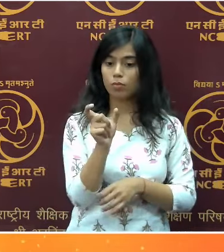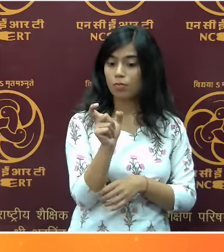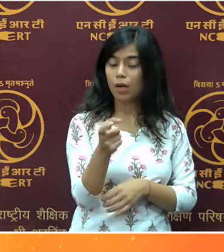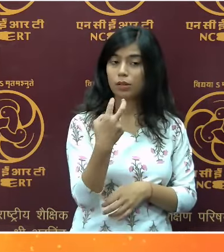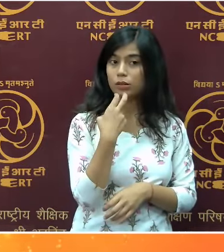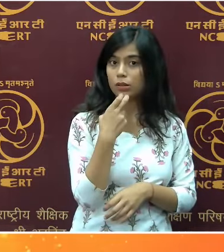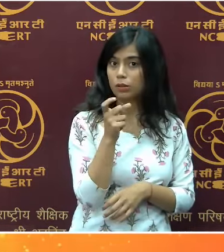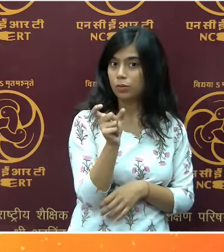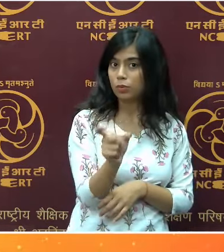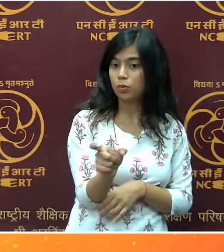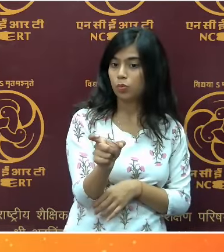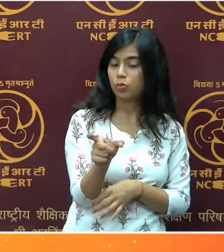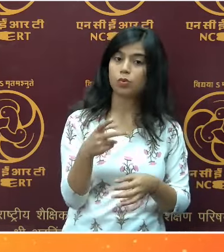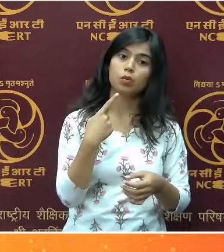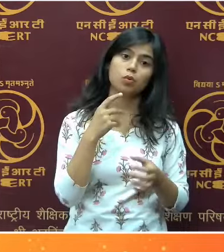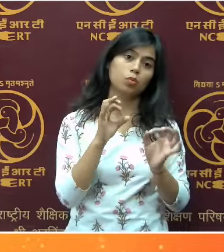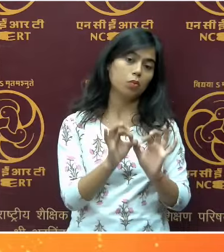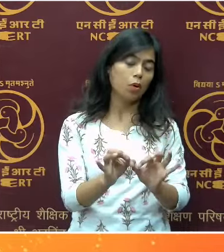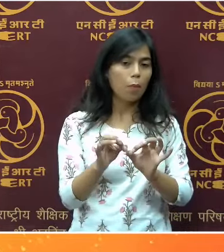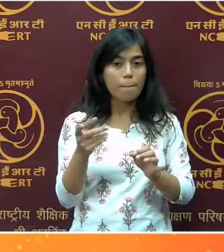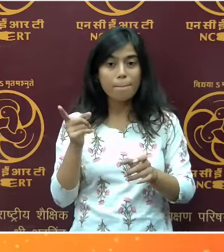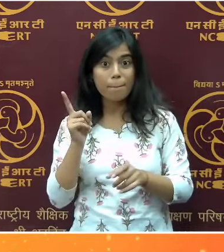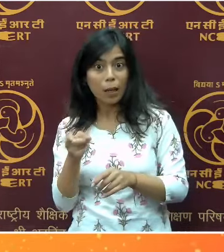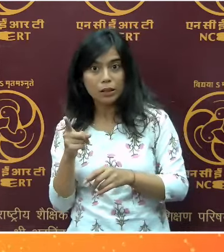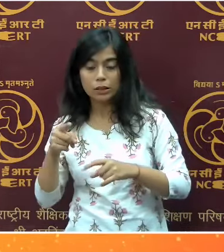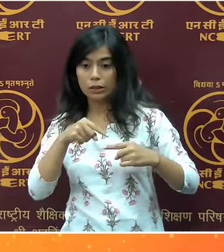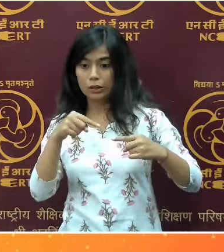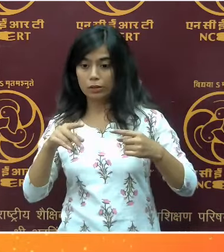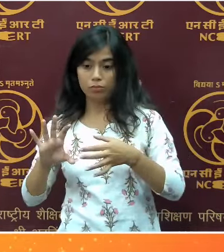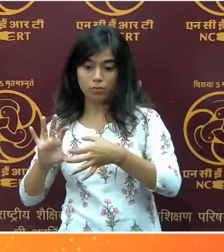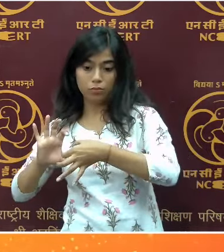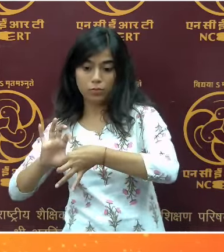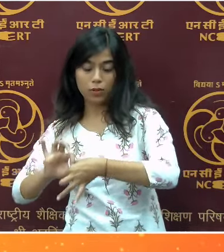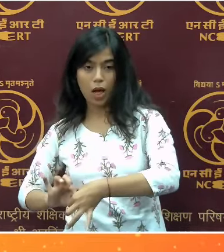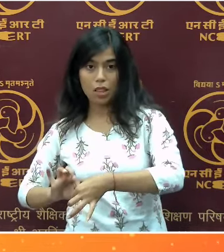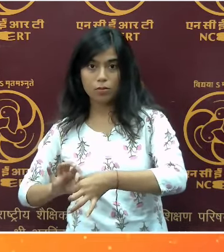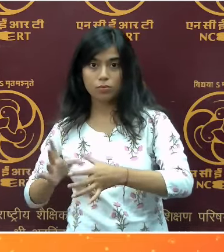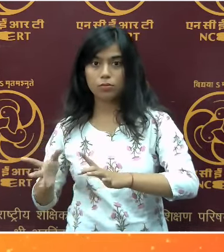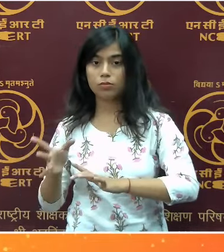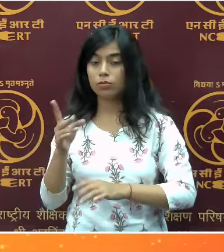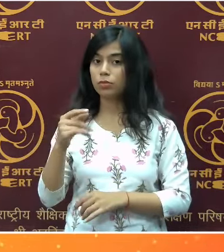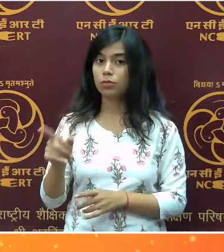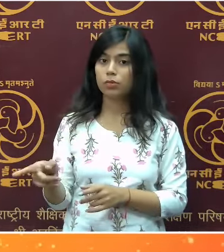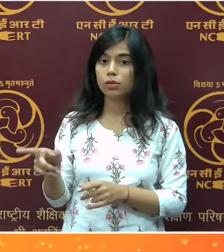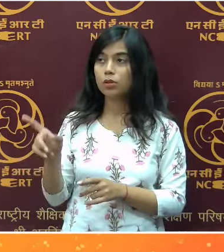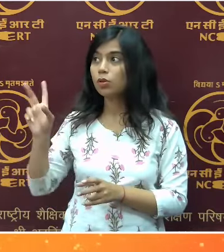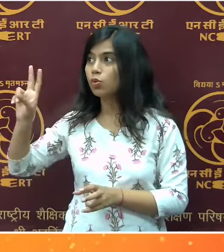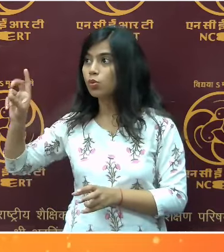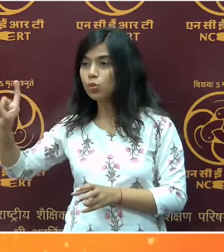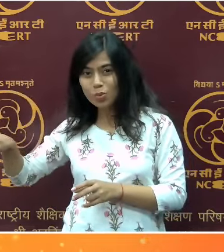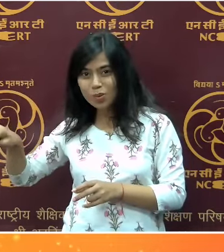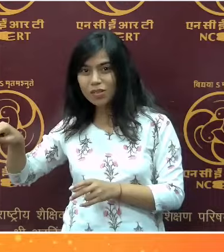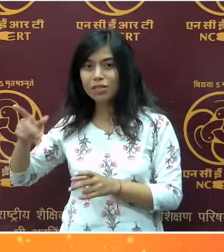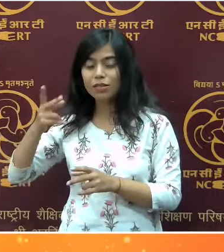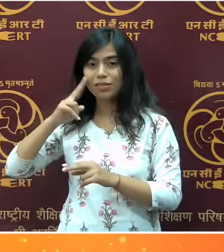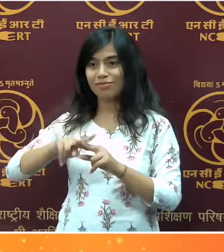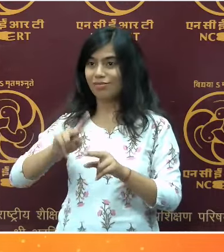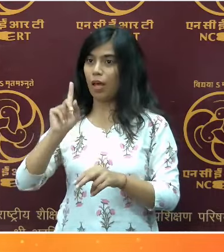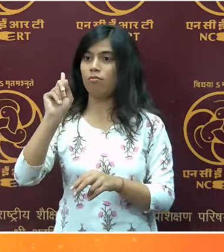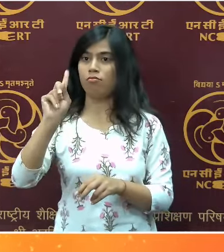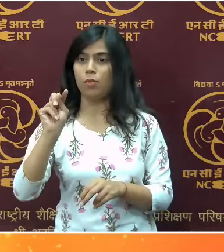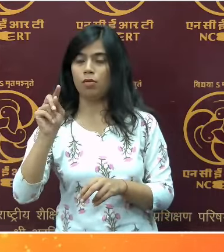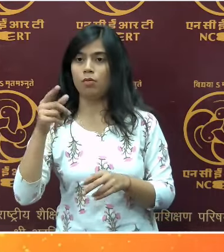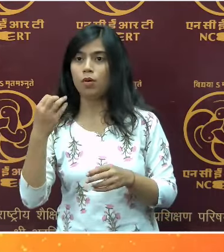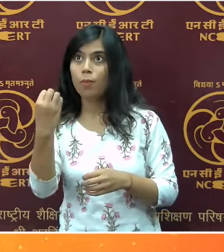the connection matters. He has to check the connection and switch. If it is proper, then the